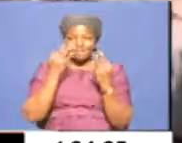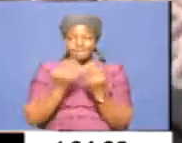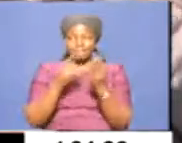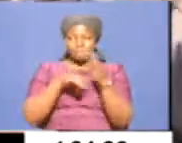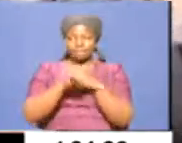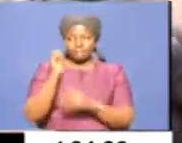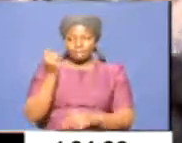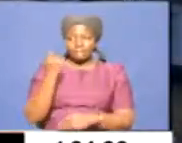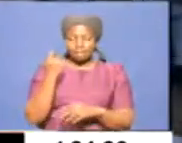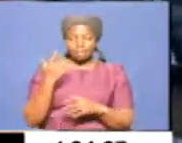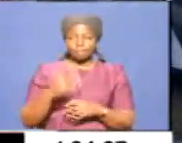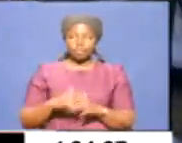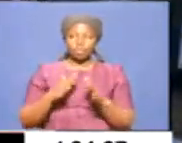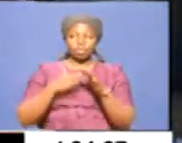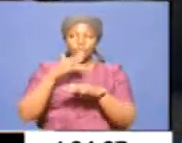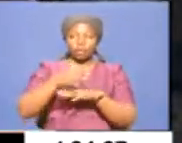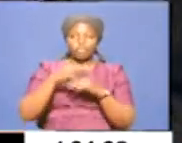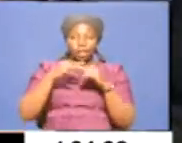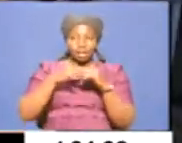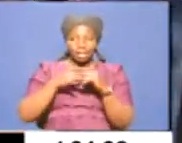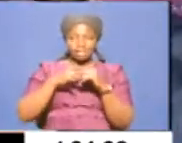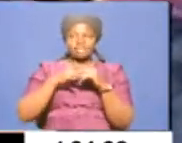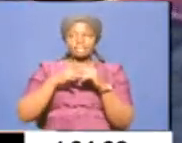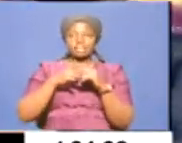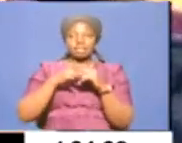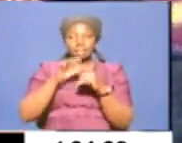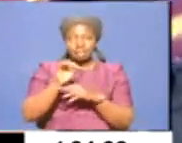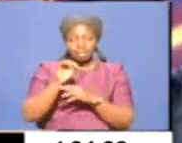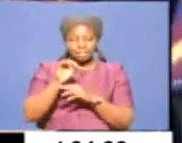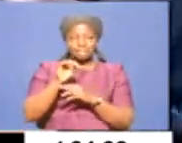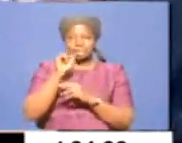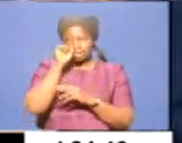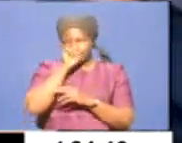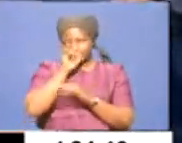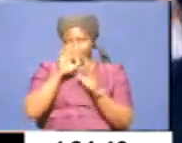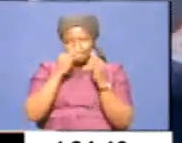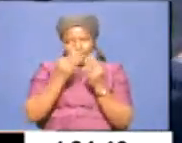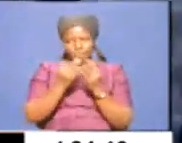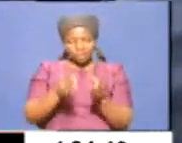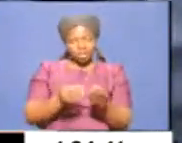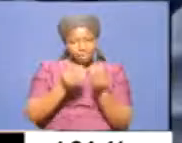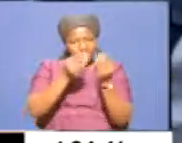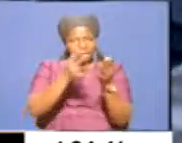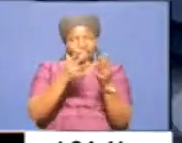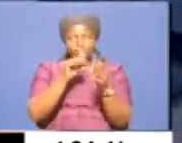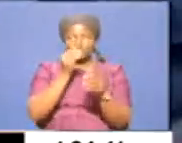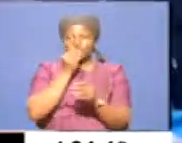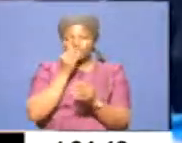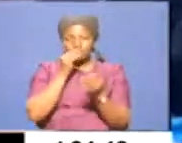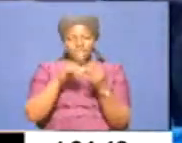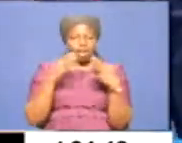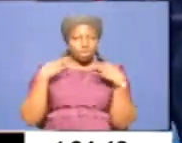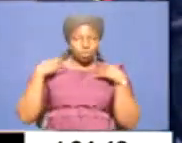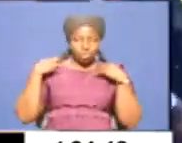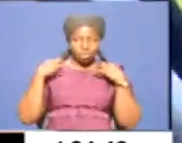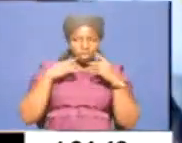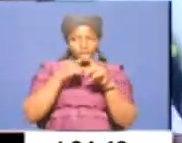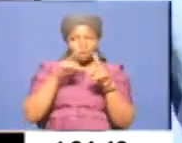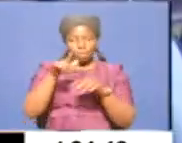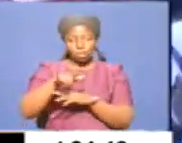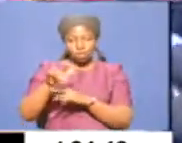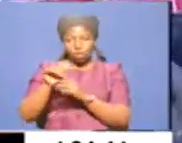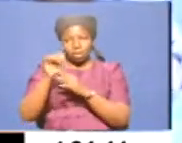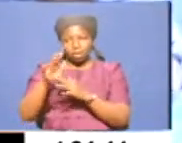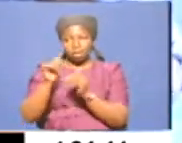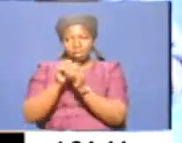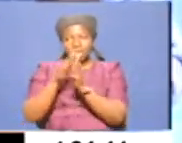Over 80 street families in Nakuru County have received relief of foodstuff and clothing from local leaders and well-wishers in the